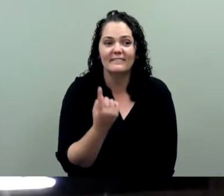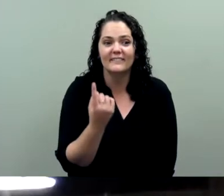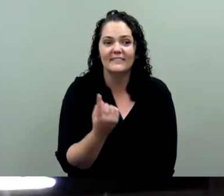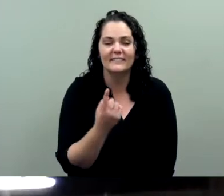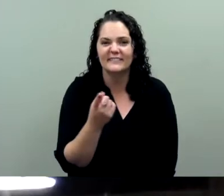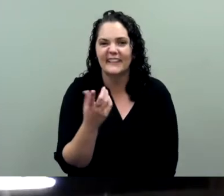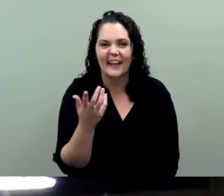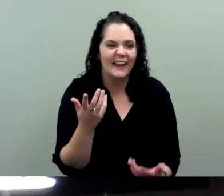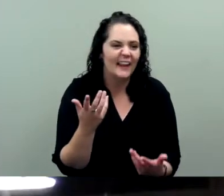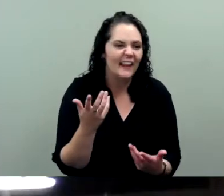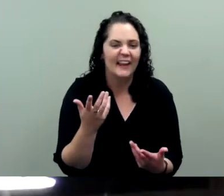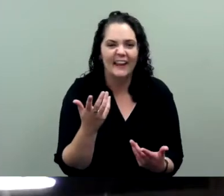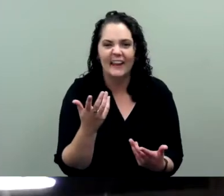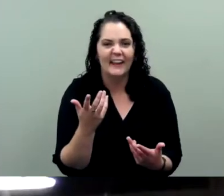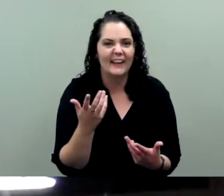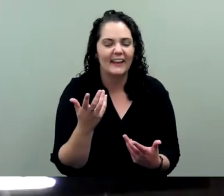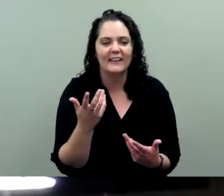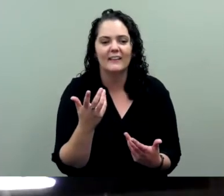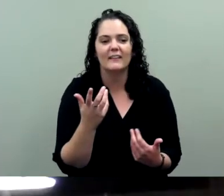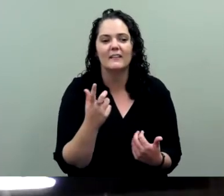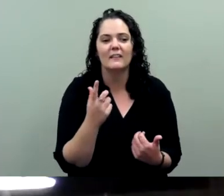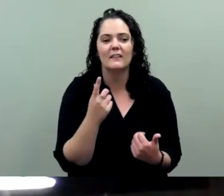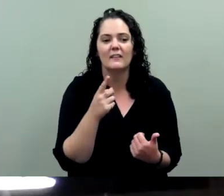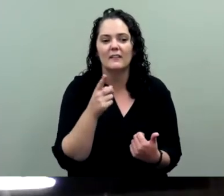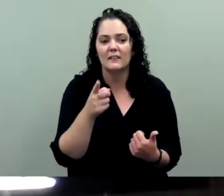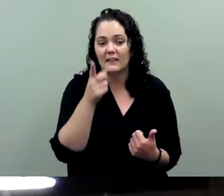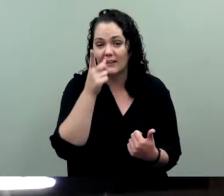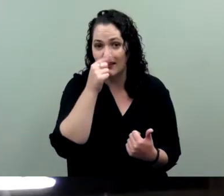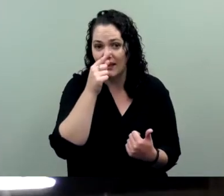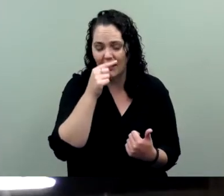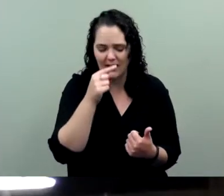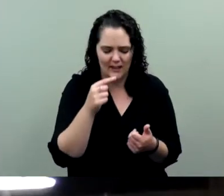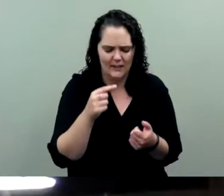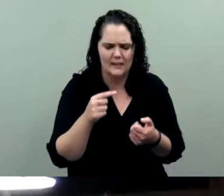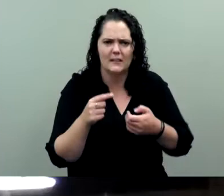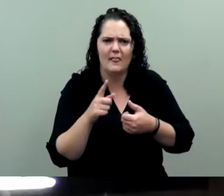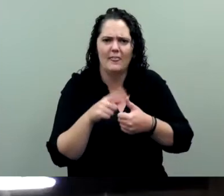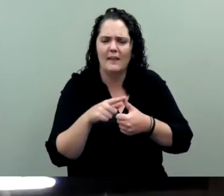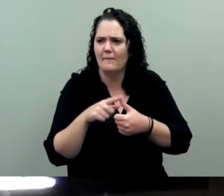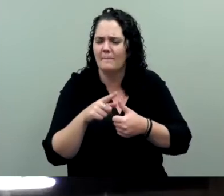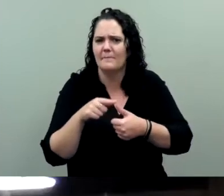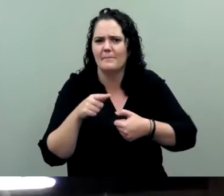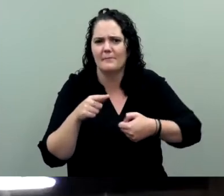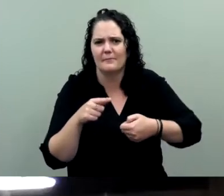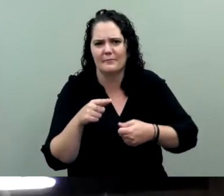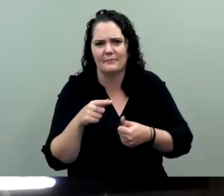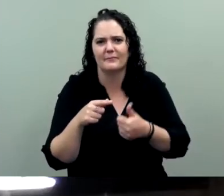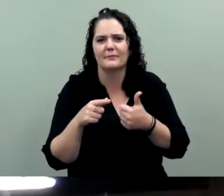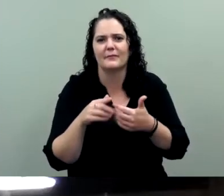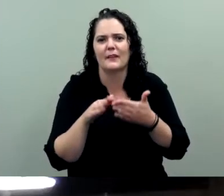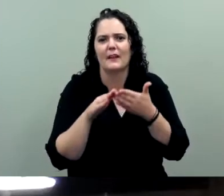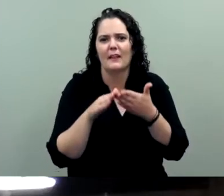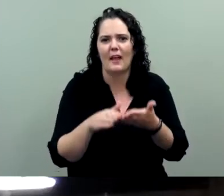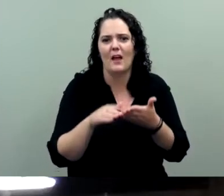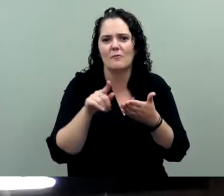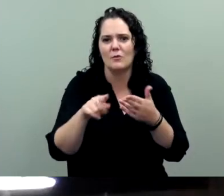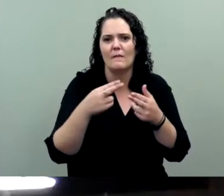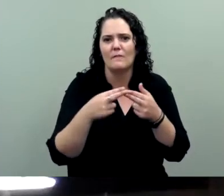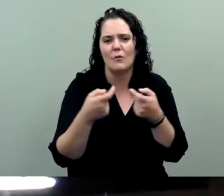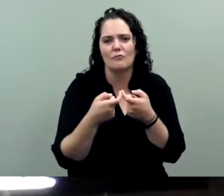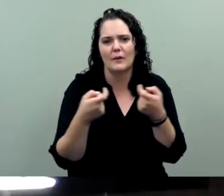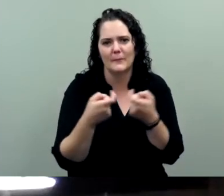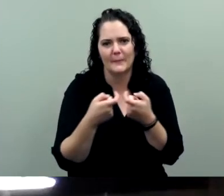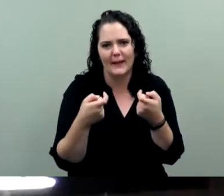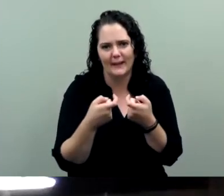at casting on, you can just take your thumb and put your thumb in and use your thumb to hold that rubber band while you